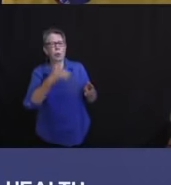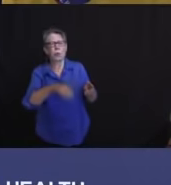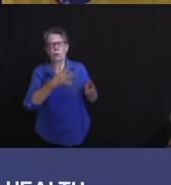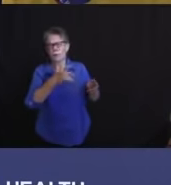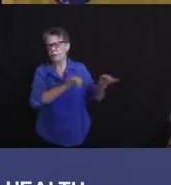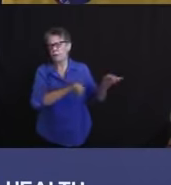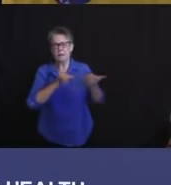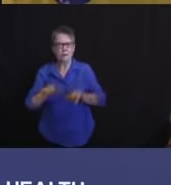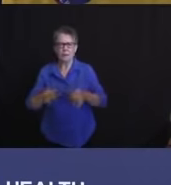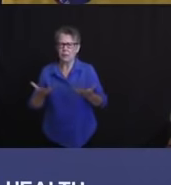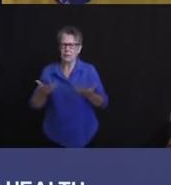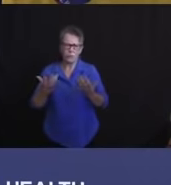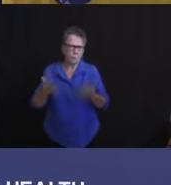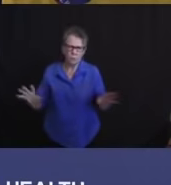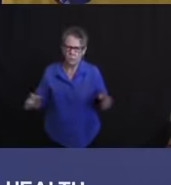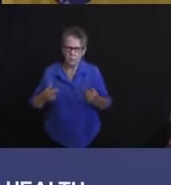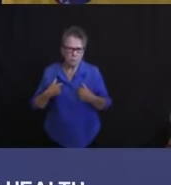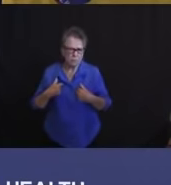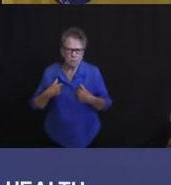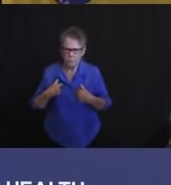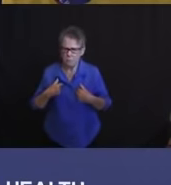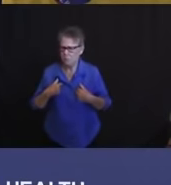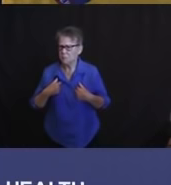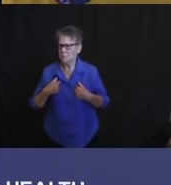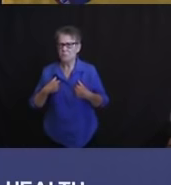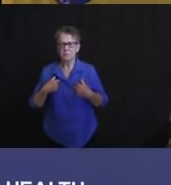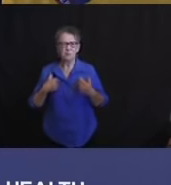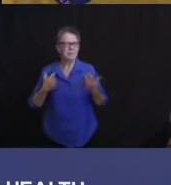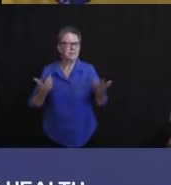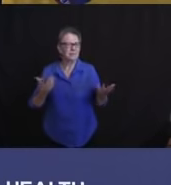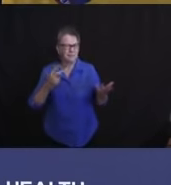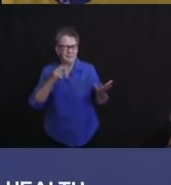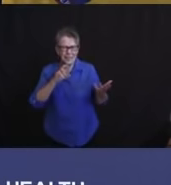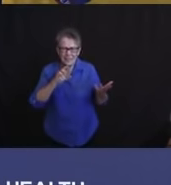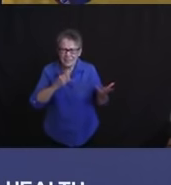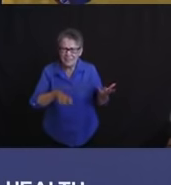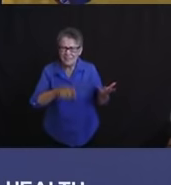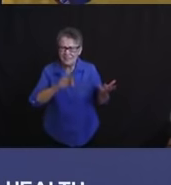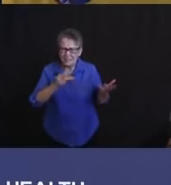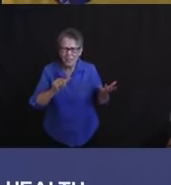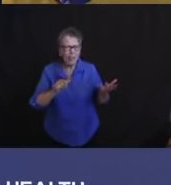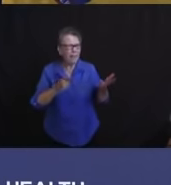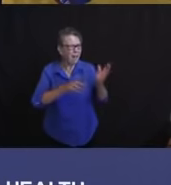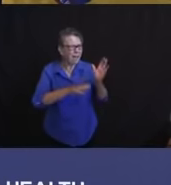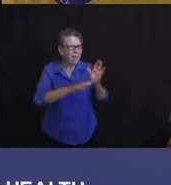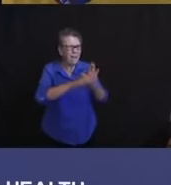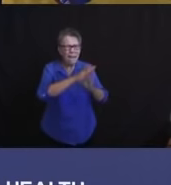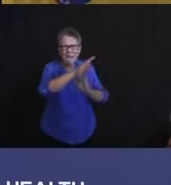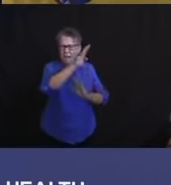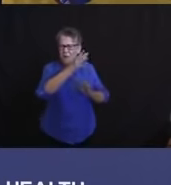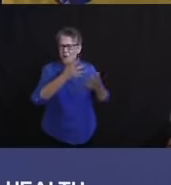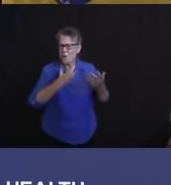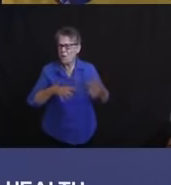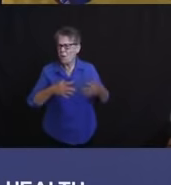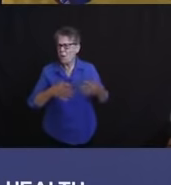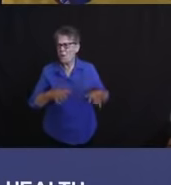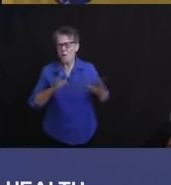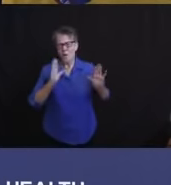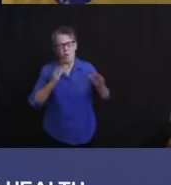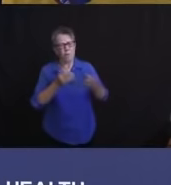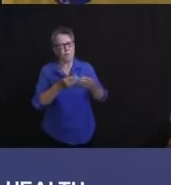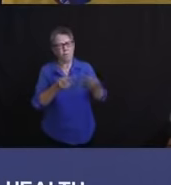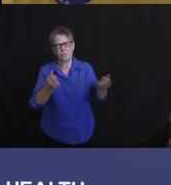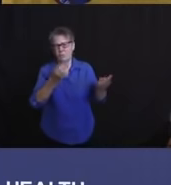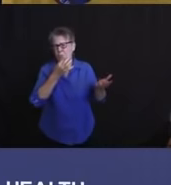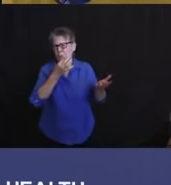Arizona, Texas, Florida, we pray for them. We wish them nothing but a speedy resolution. But we can't let that happen